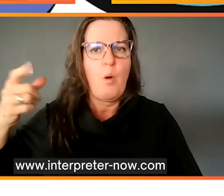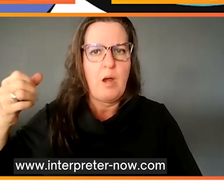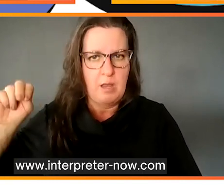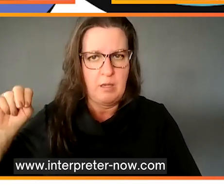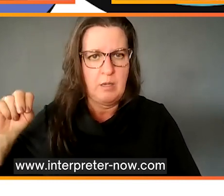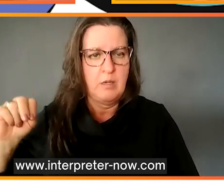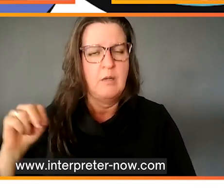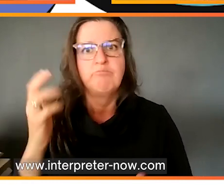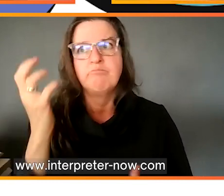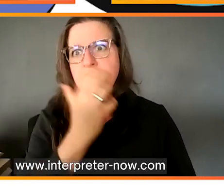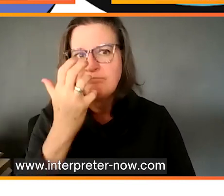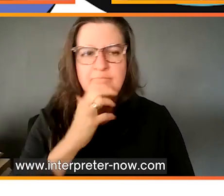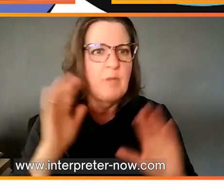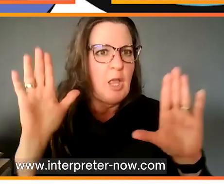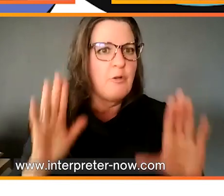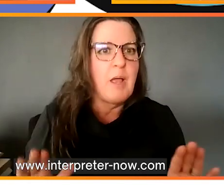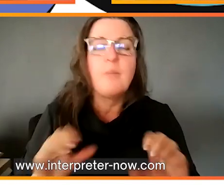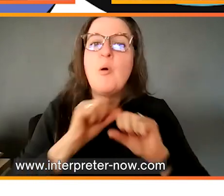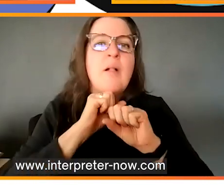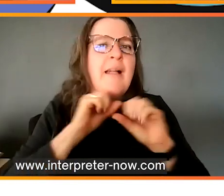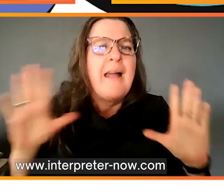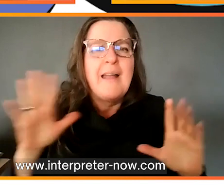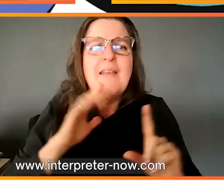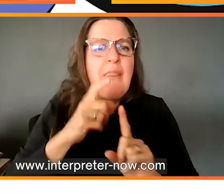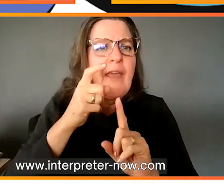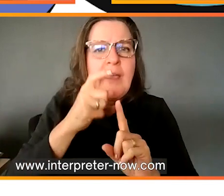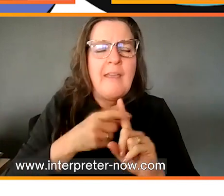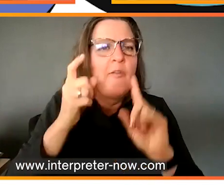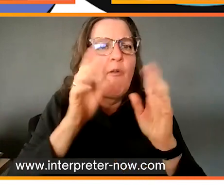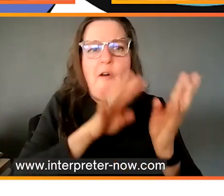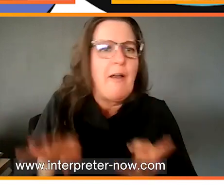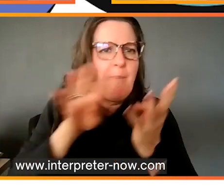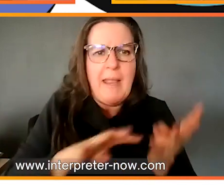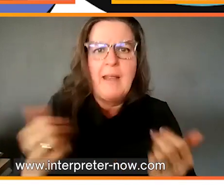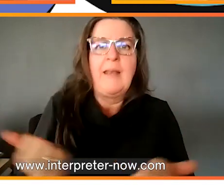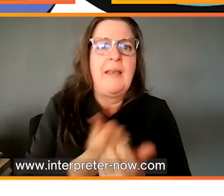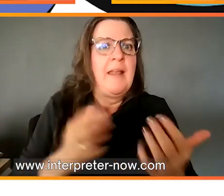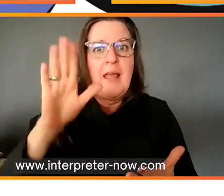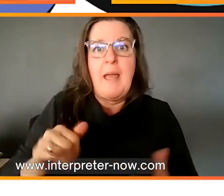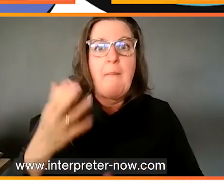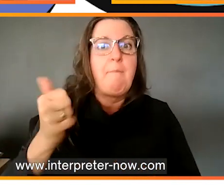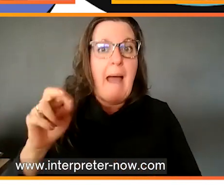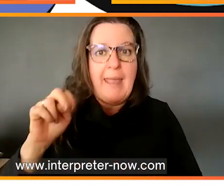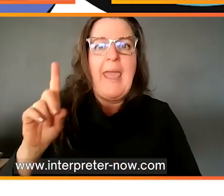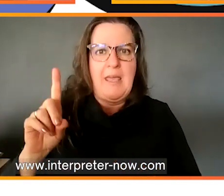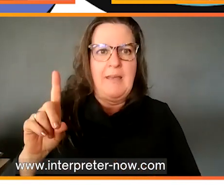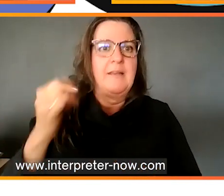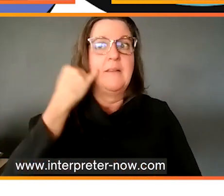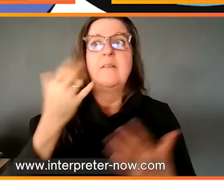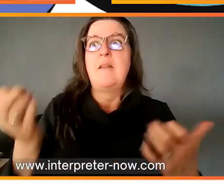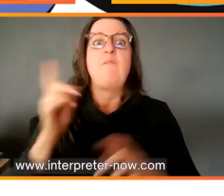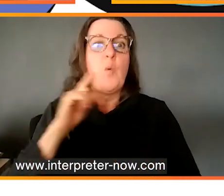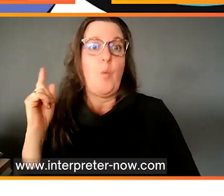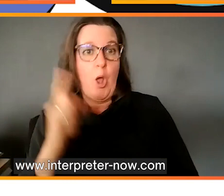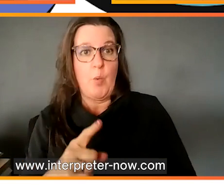to your customer, so for example, I managed Nordstrom. I would walk my paperwork down the hall